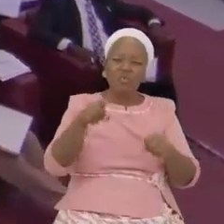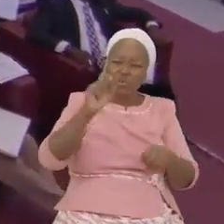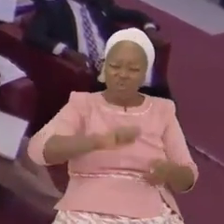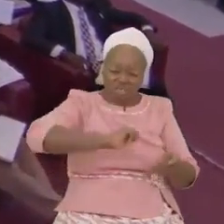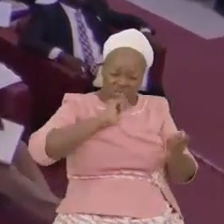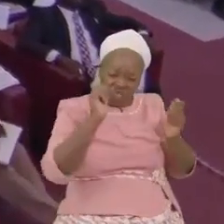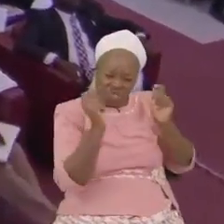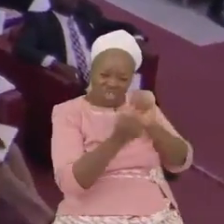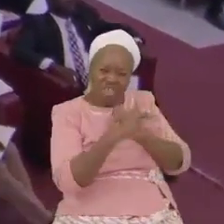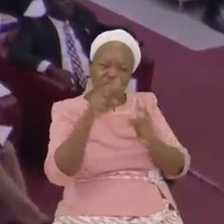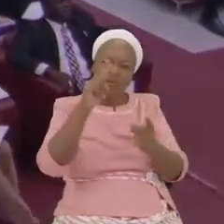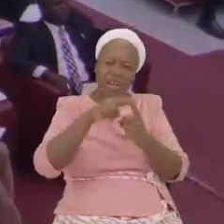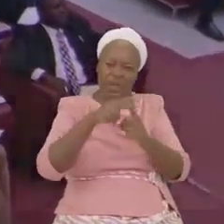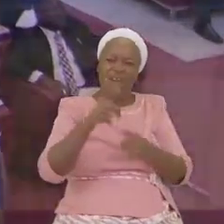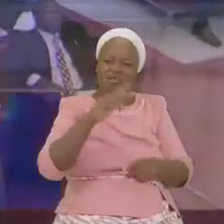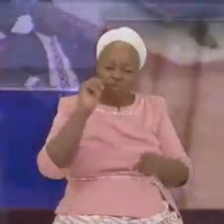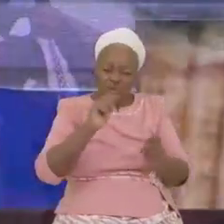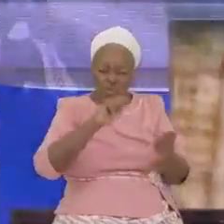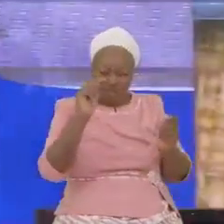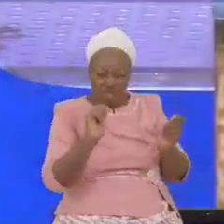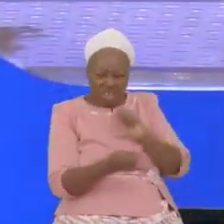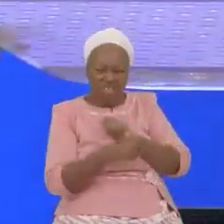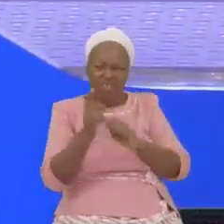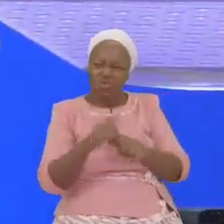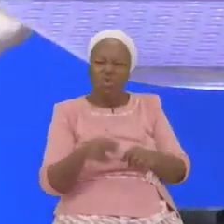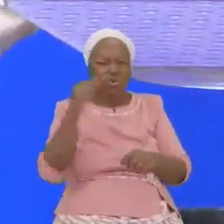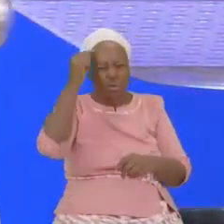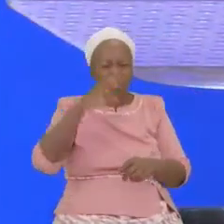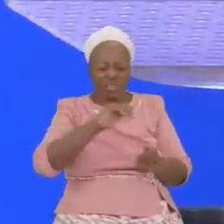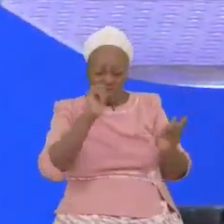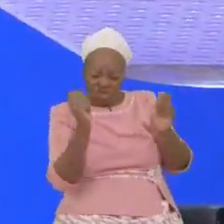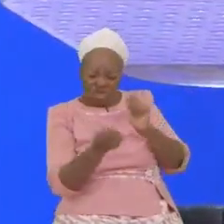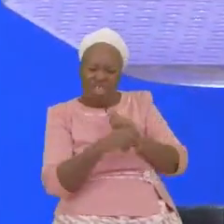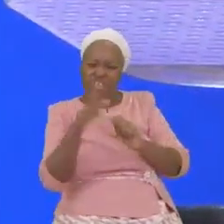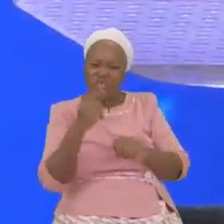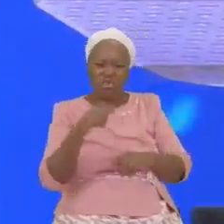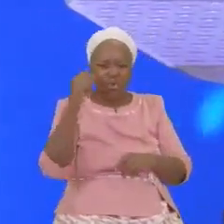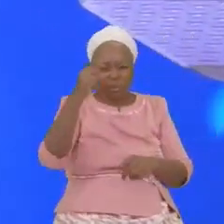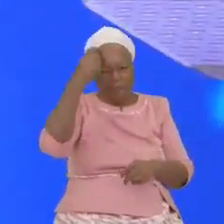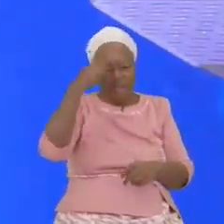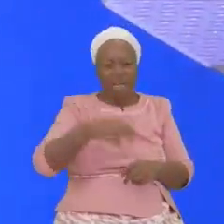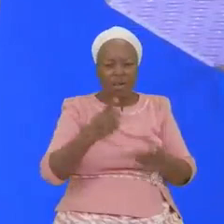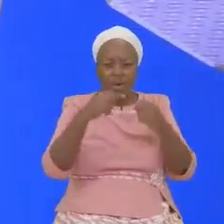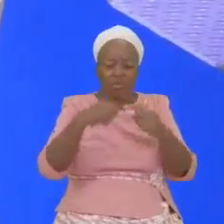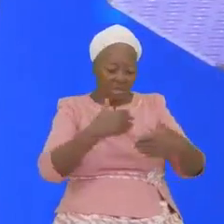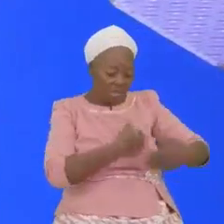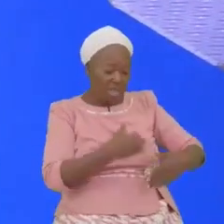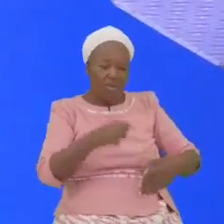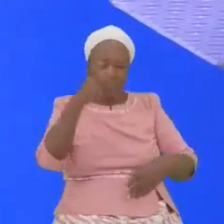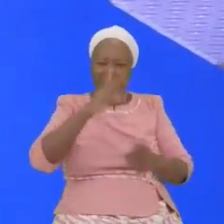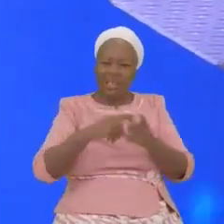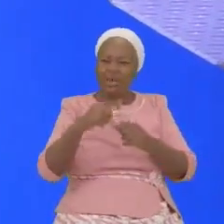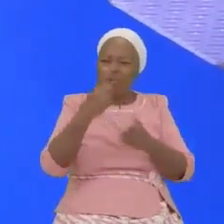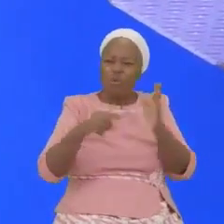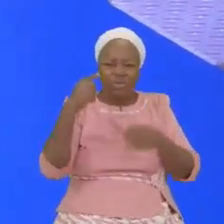your vocabulary. You must change your thought. You must change your mind. You must come to the side of God. What do you see? If you